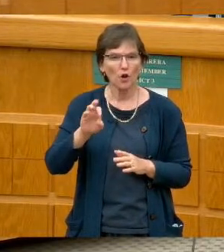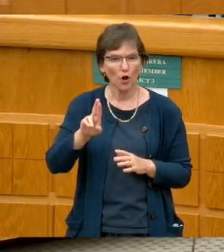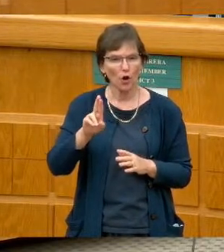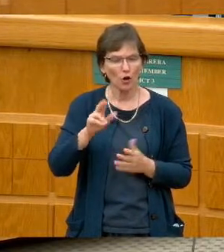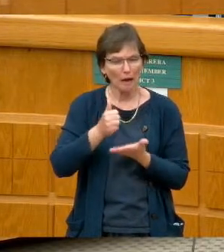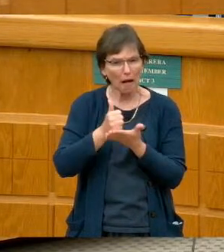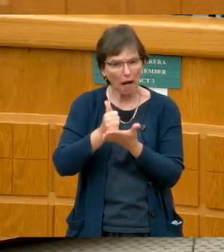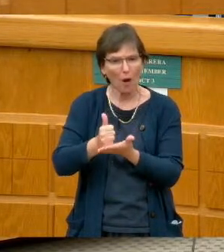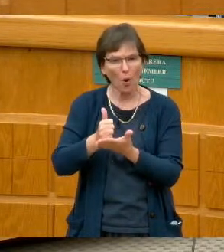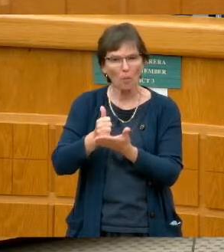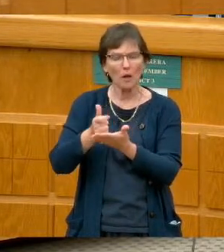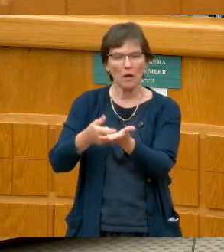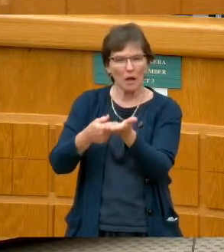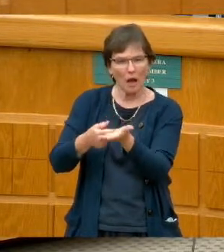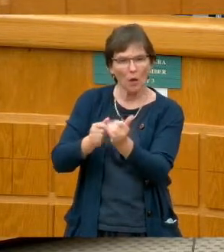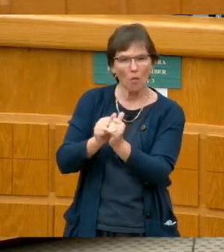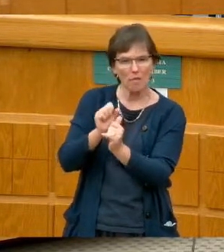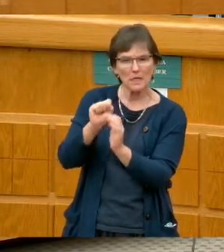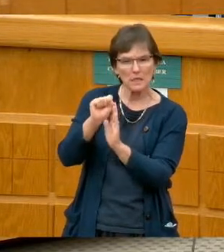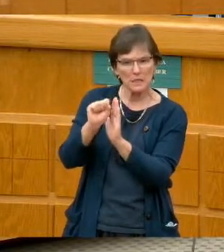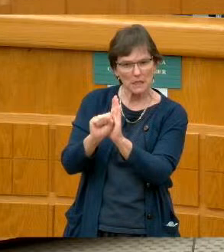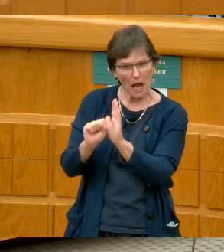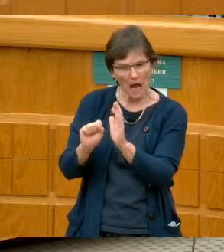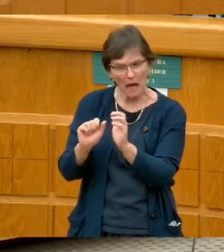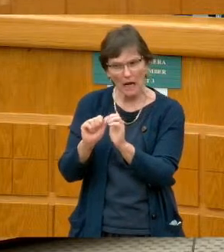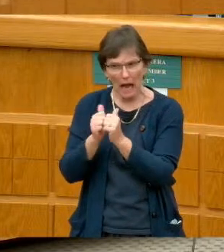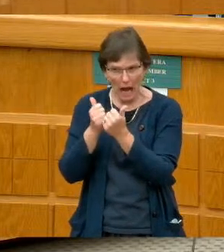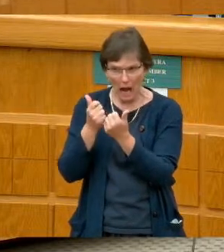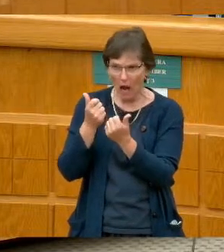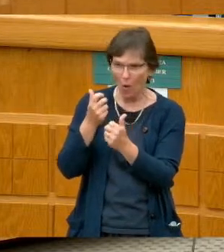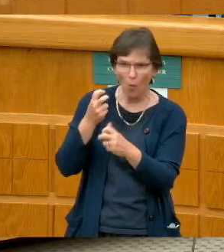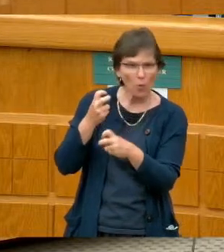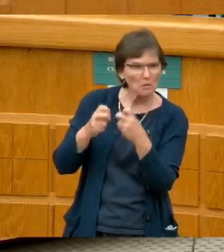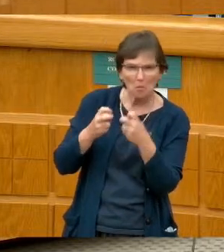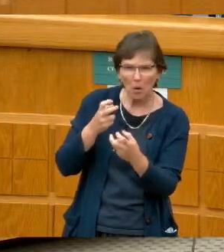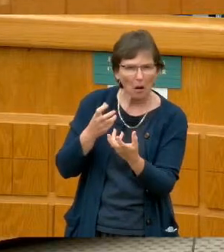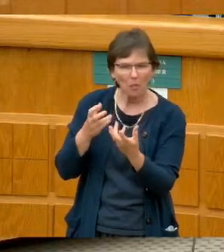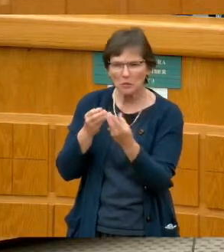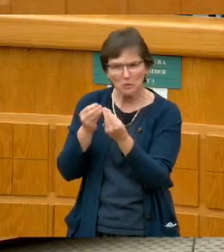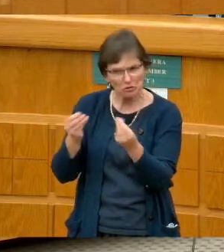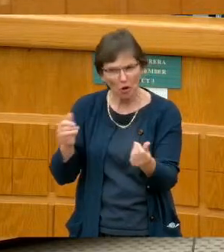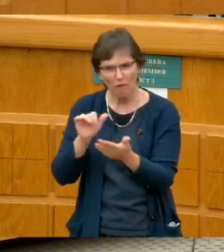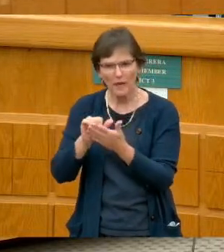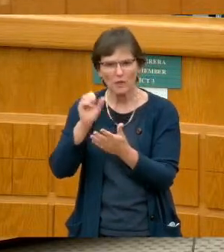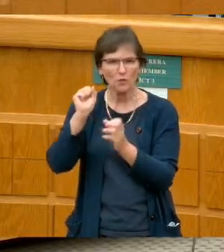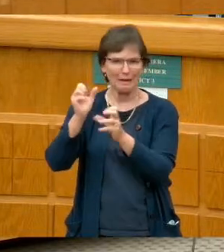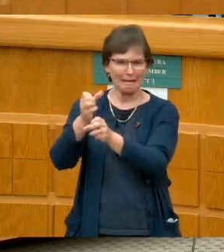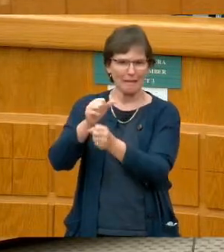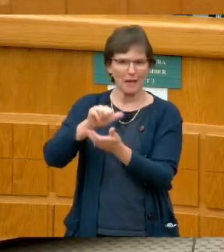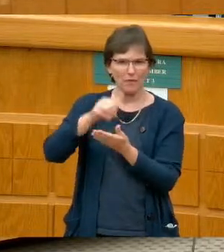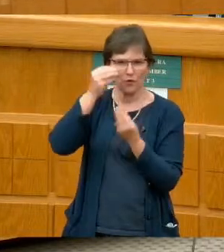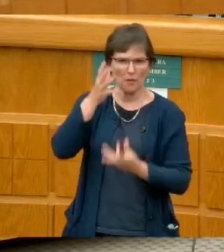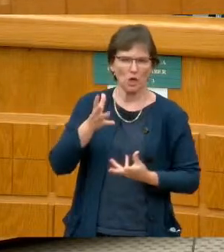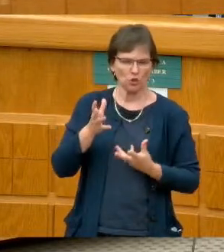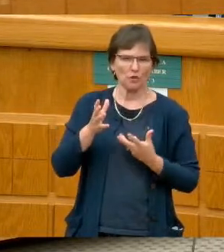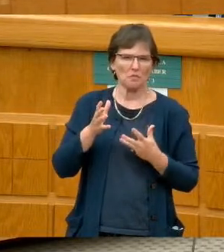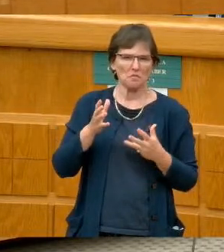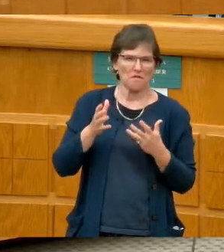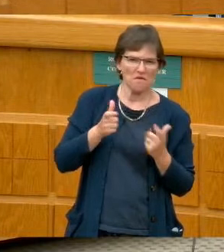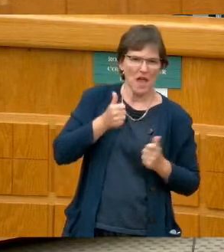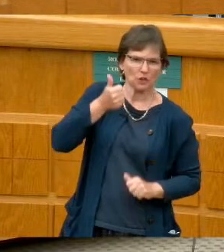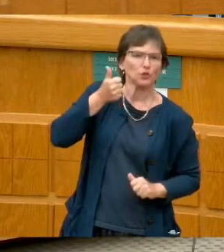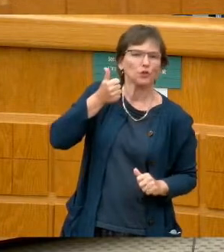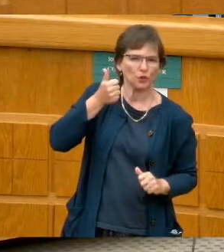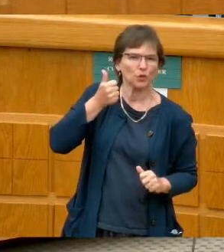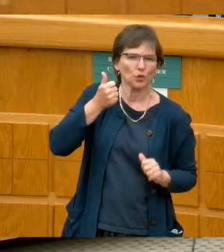And apparently there's a computer software glitch or issue, and they think it may be solved. So we'll continue to